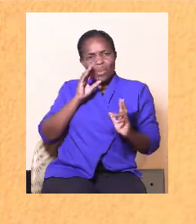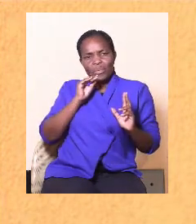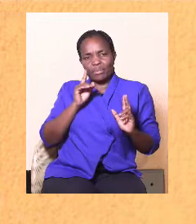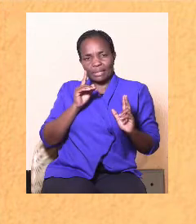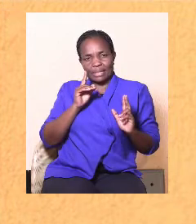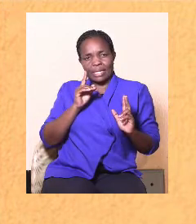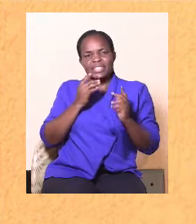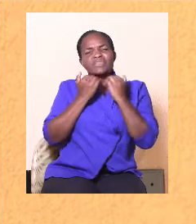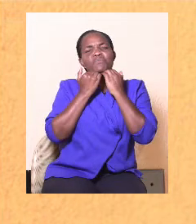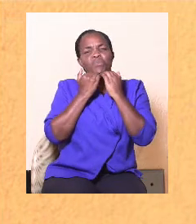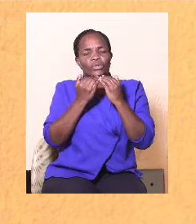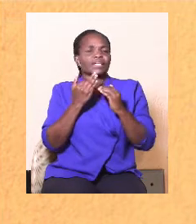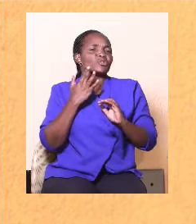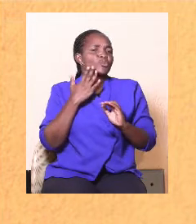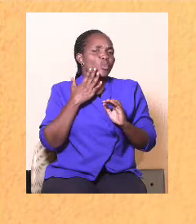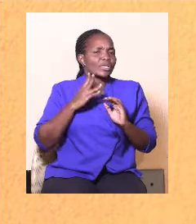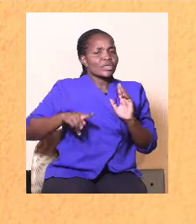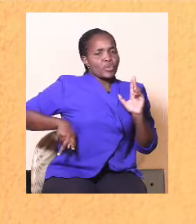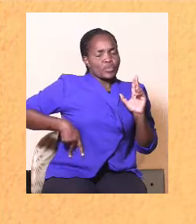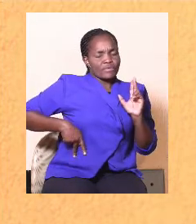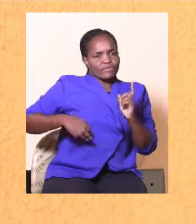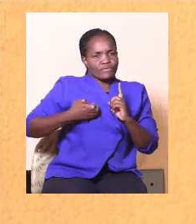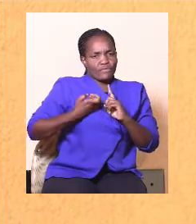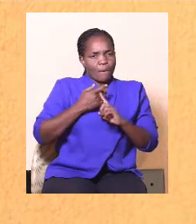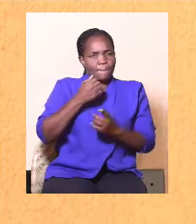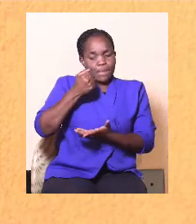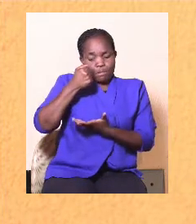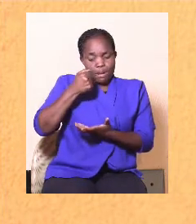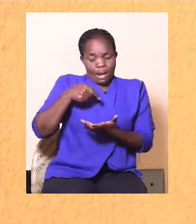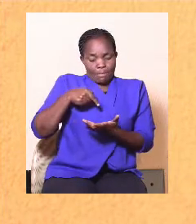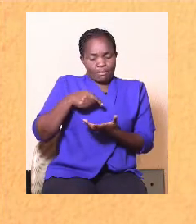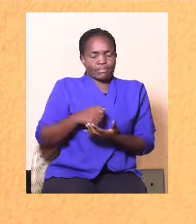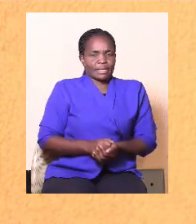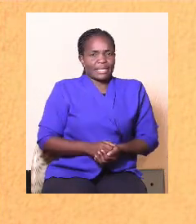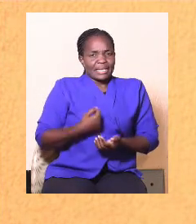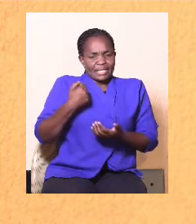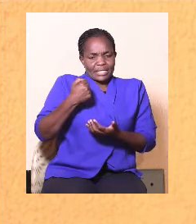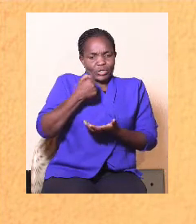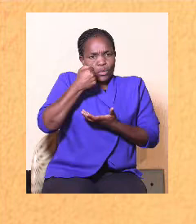income grant. Now the emergency income grant